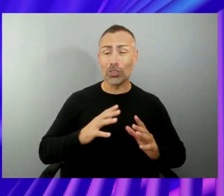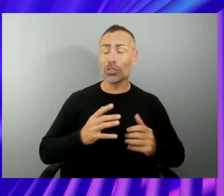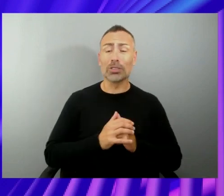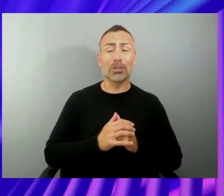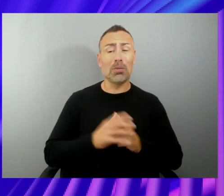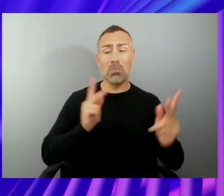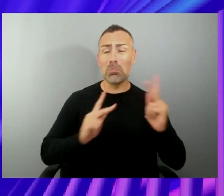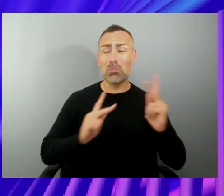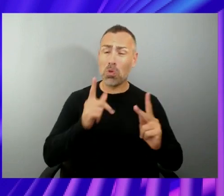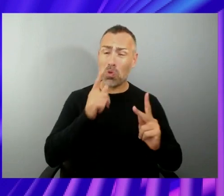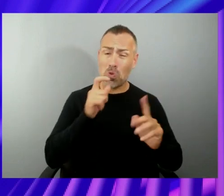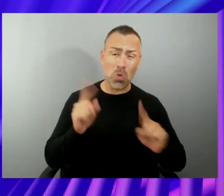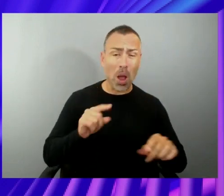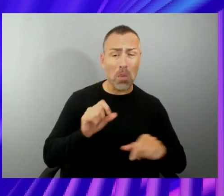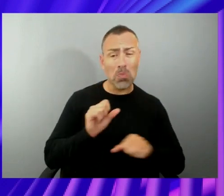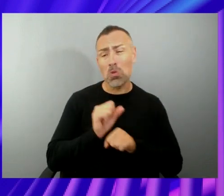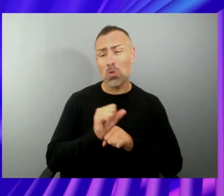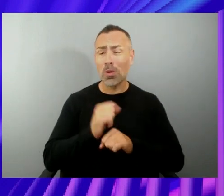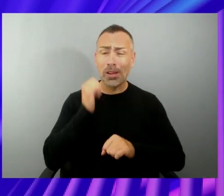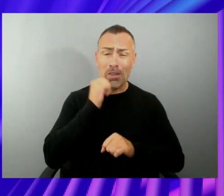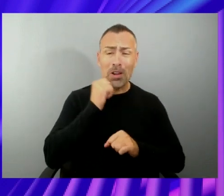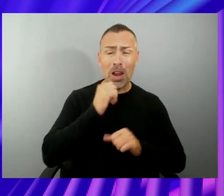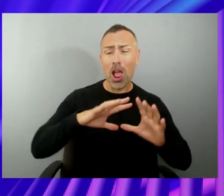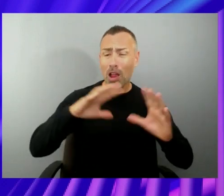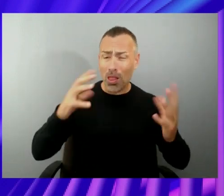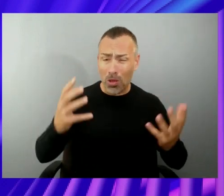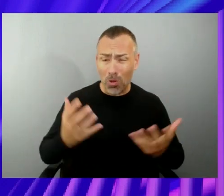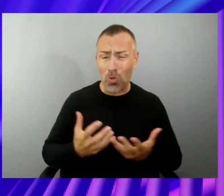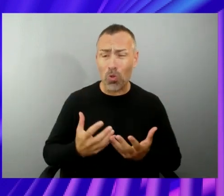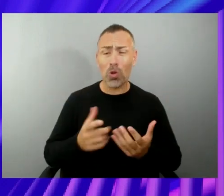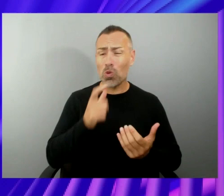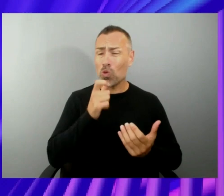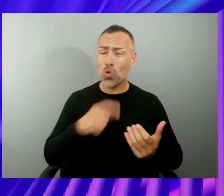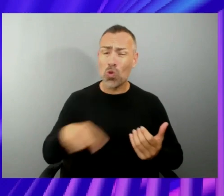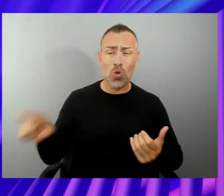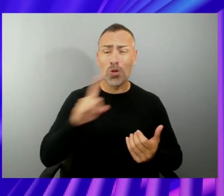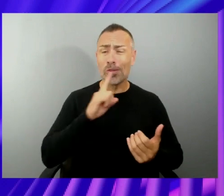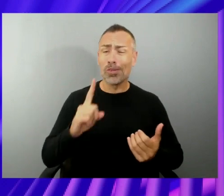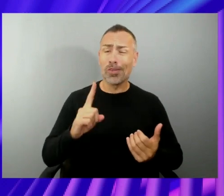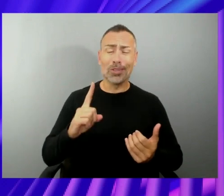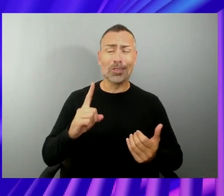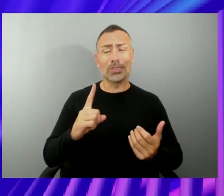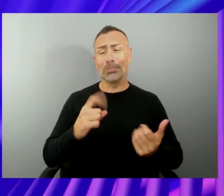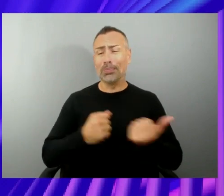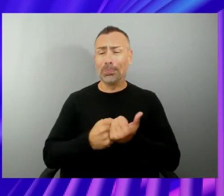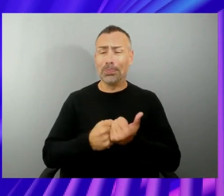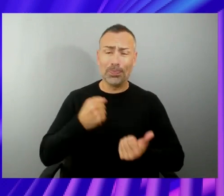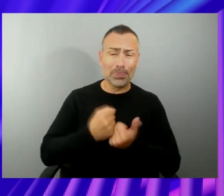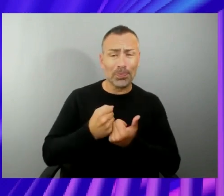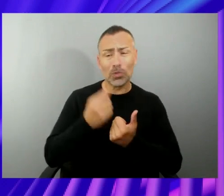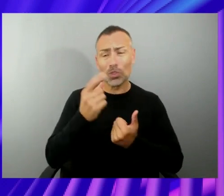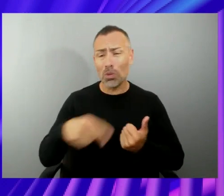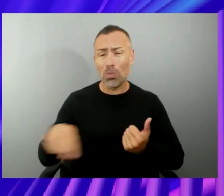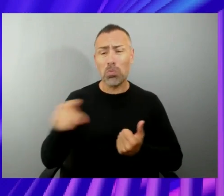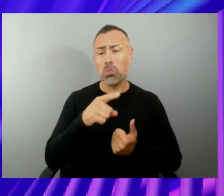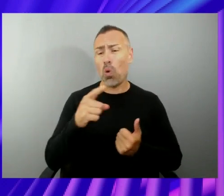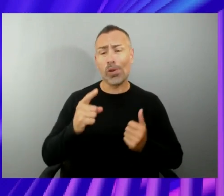every day just looking forward to helping you all, our AWS customers, through any security events that they need help